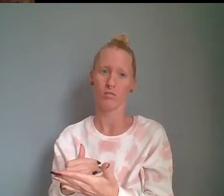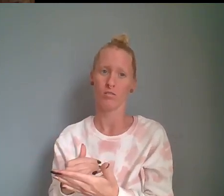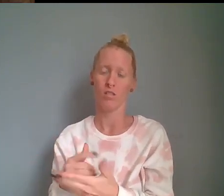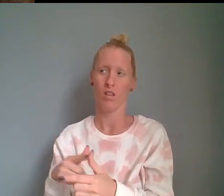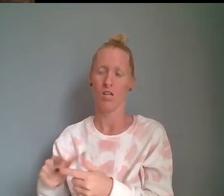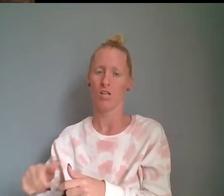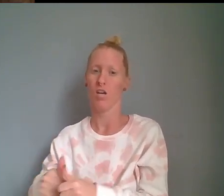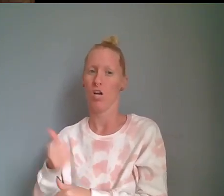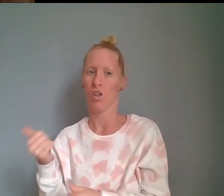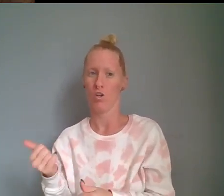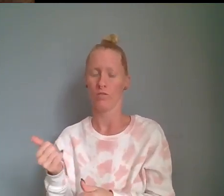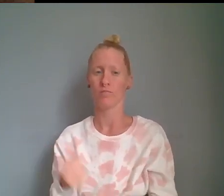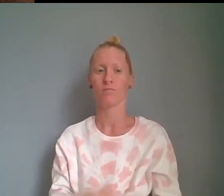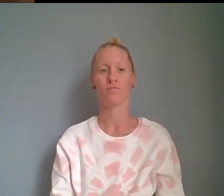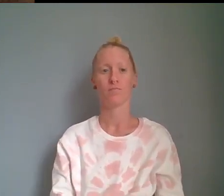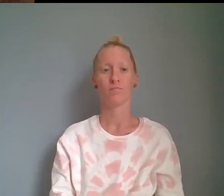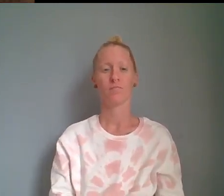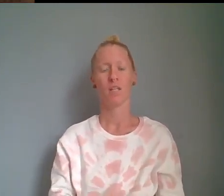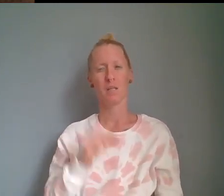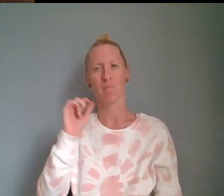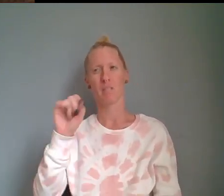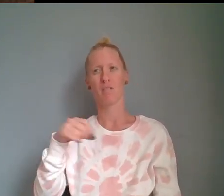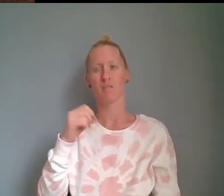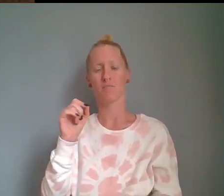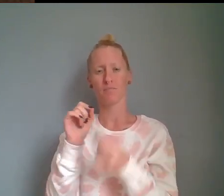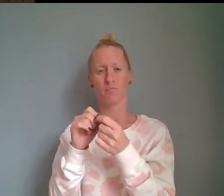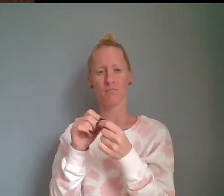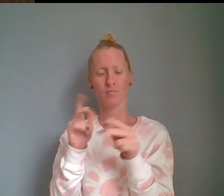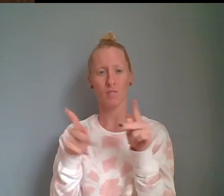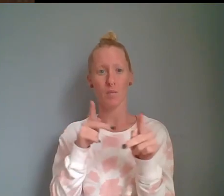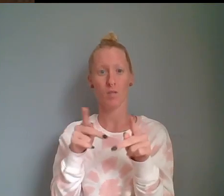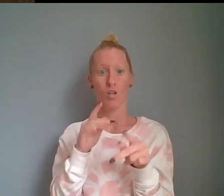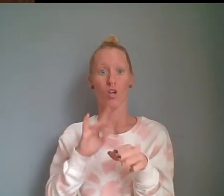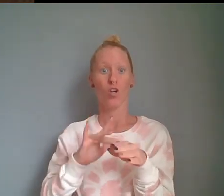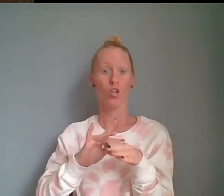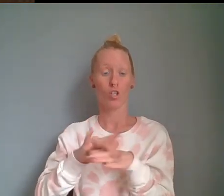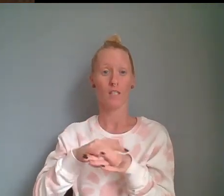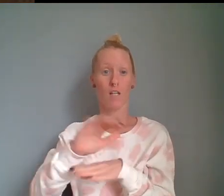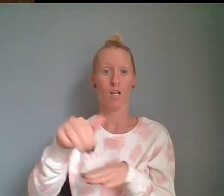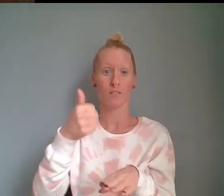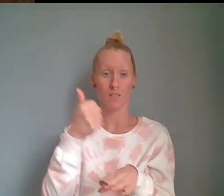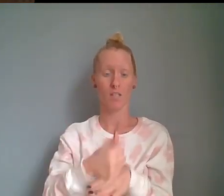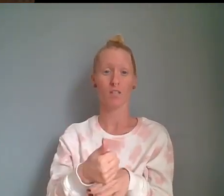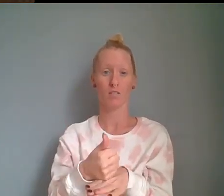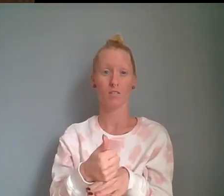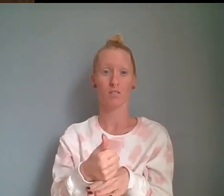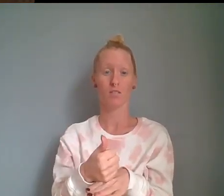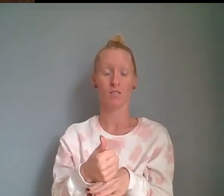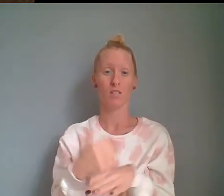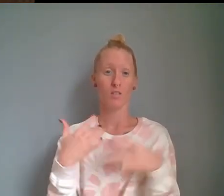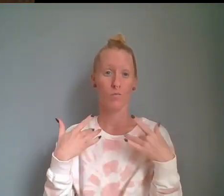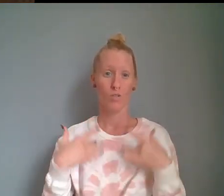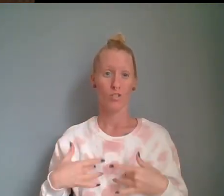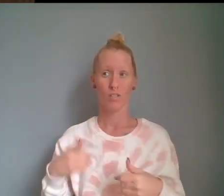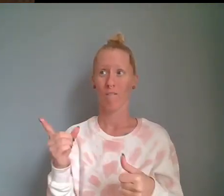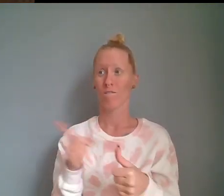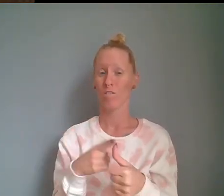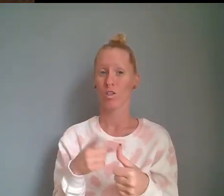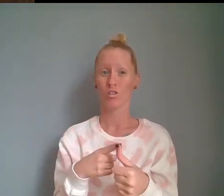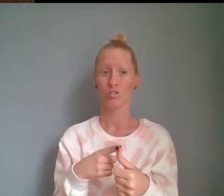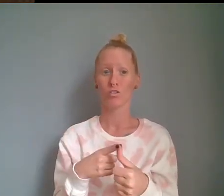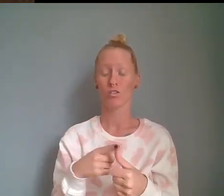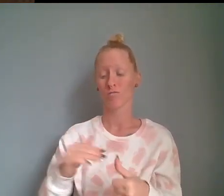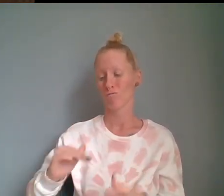particular, folks who have what's called early onset depression, where their first episodes come on